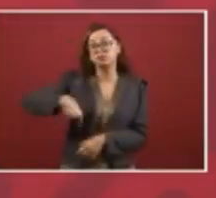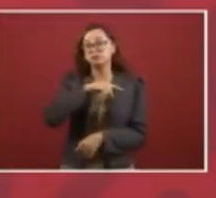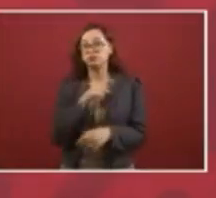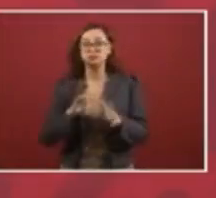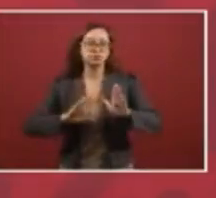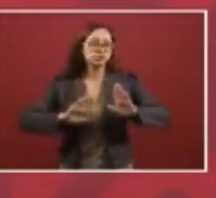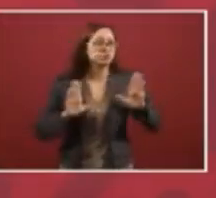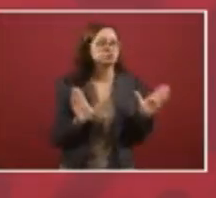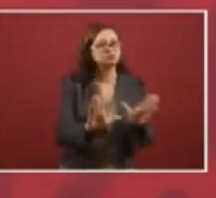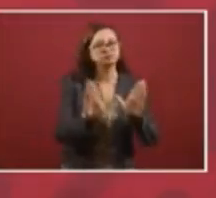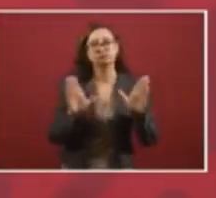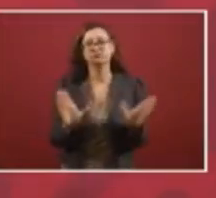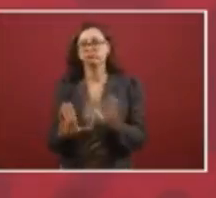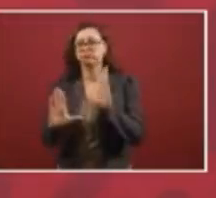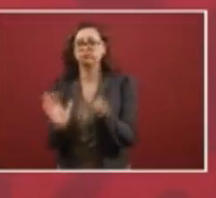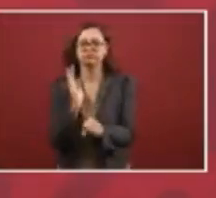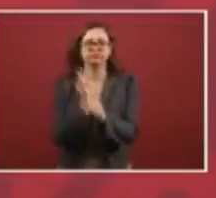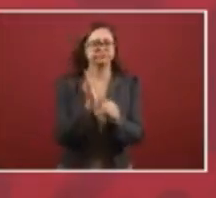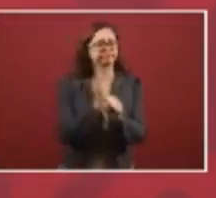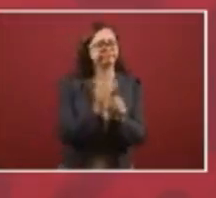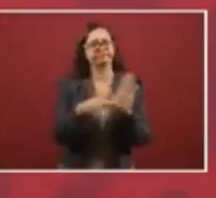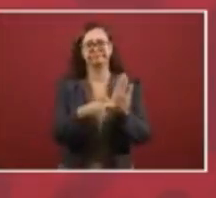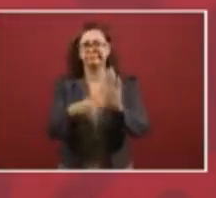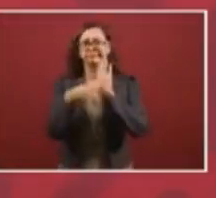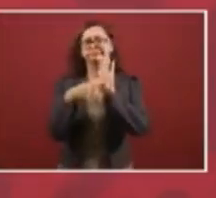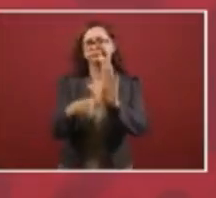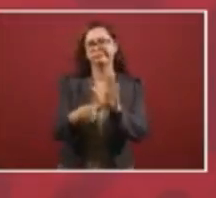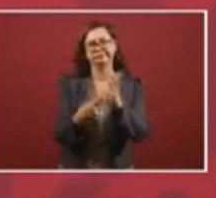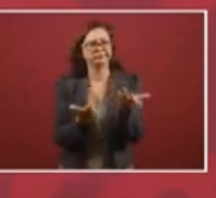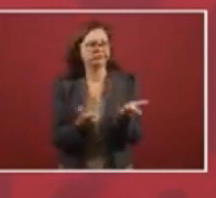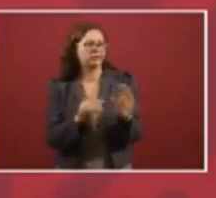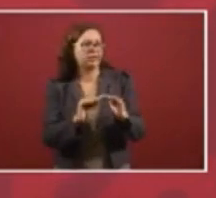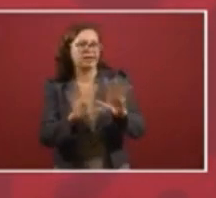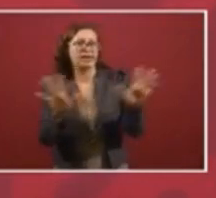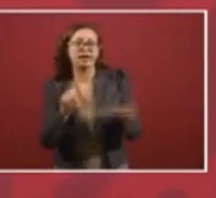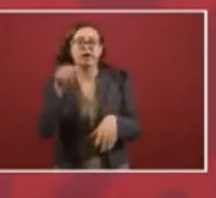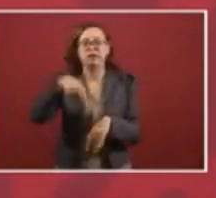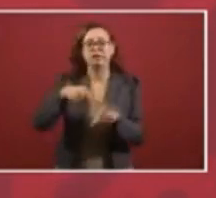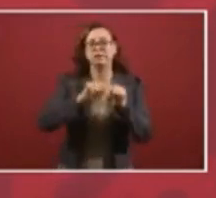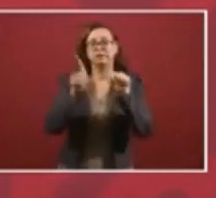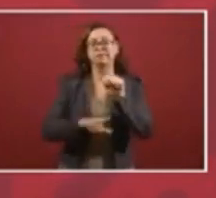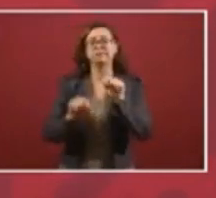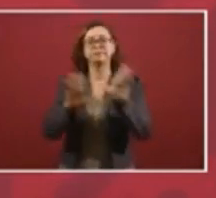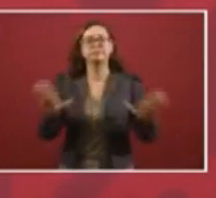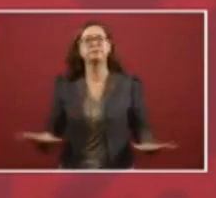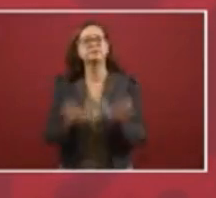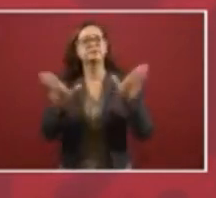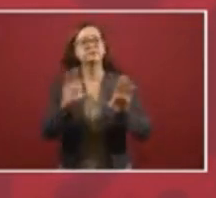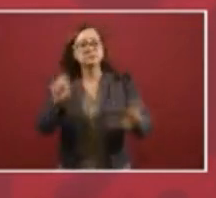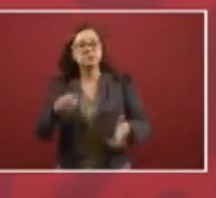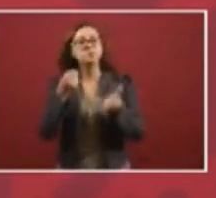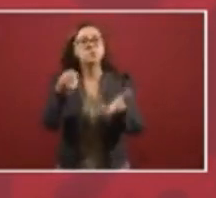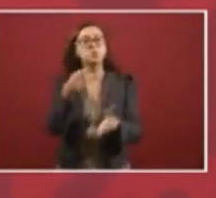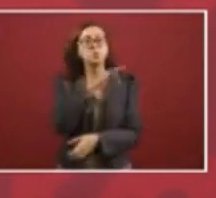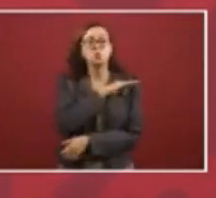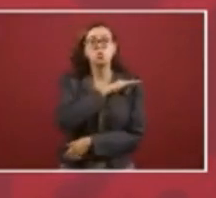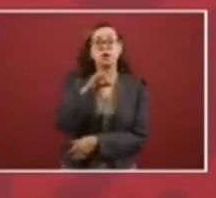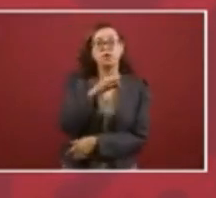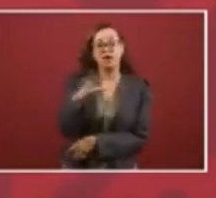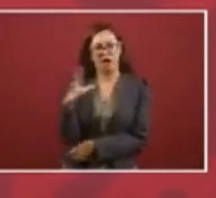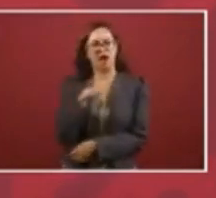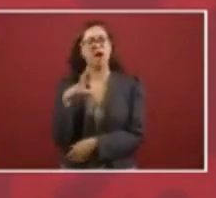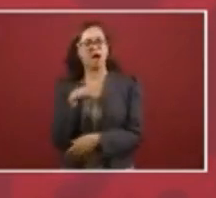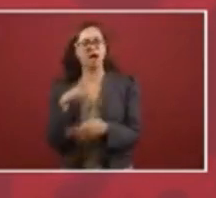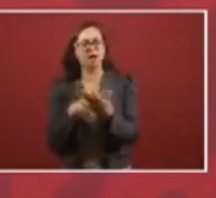and what we have been promoting. And this is a great example of how we can have great investment in our